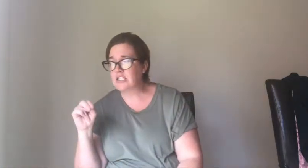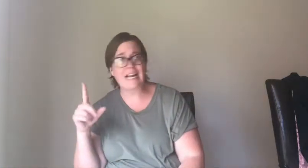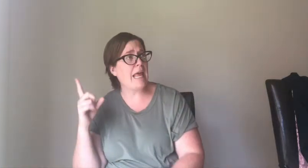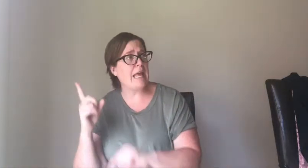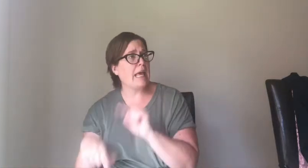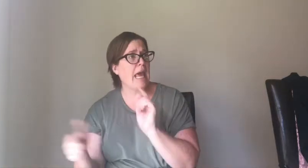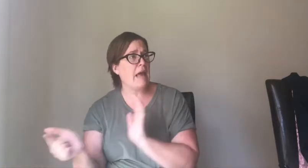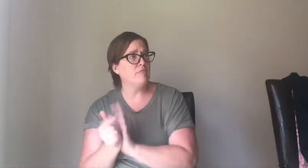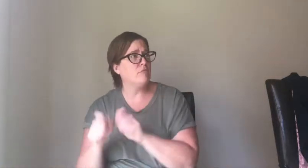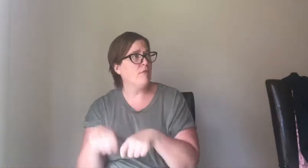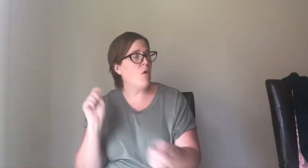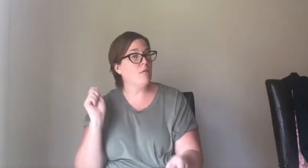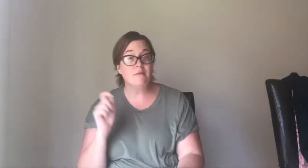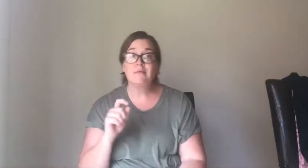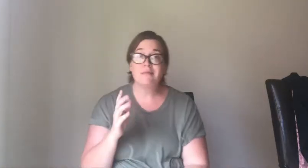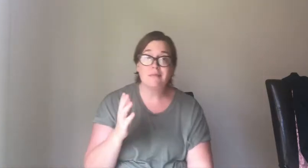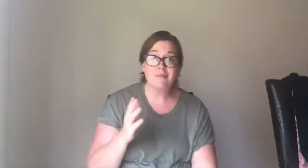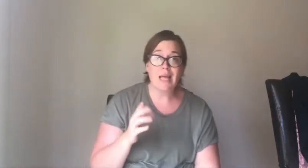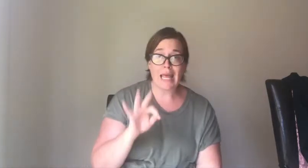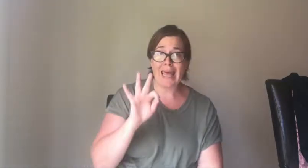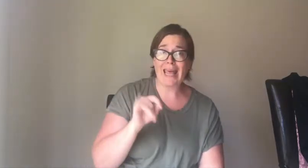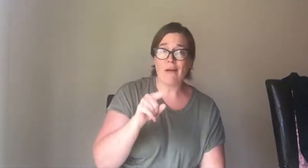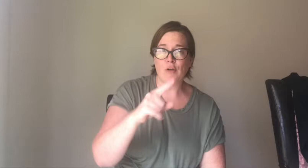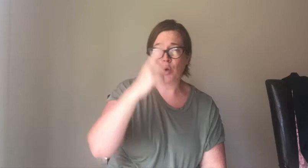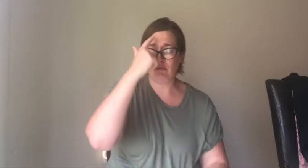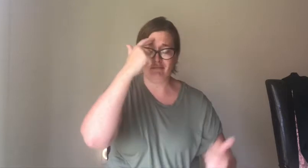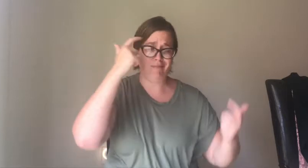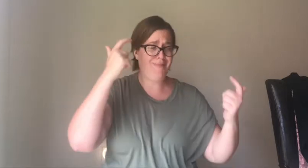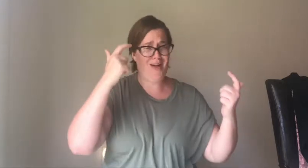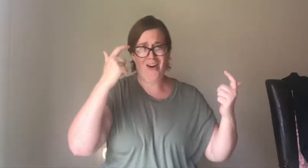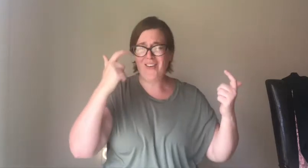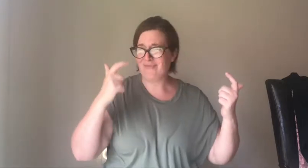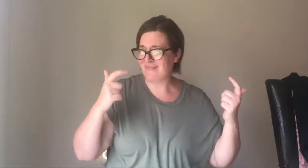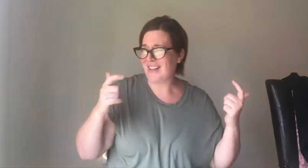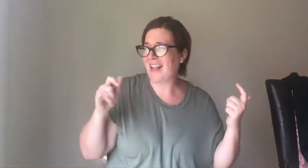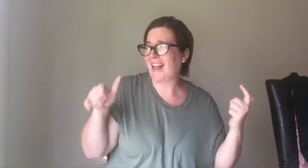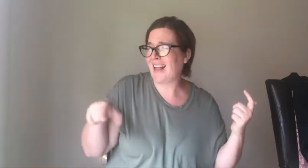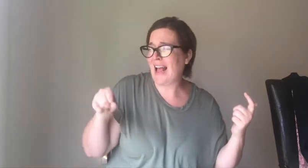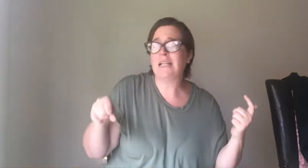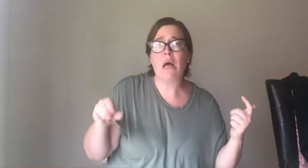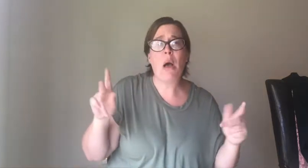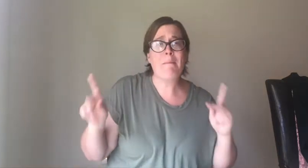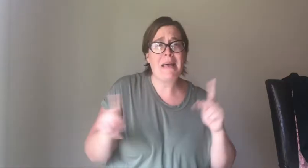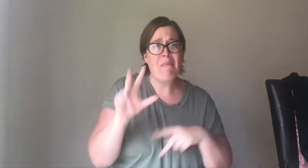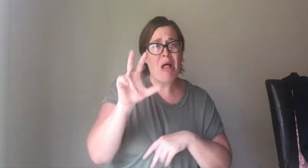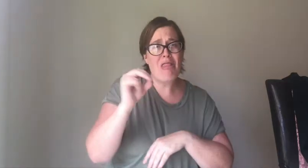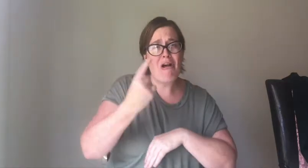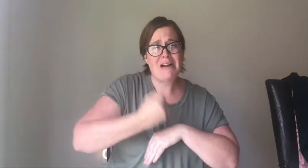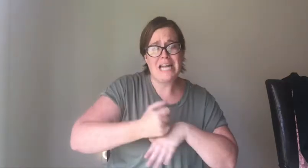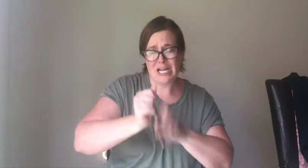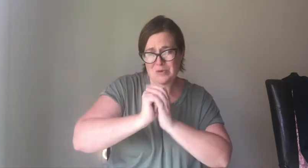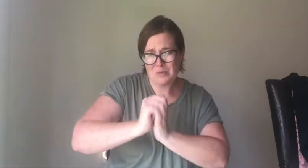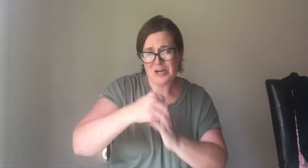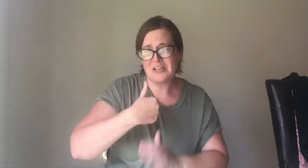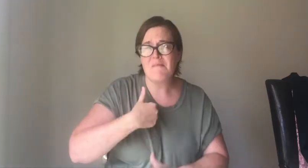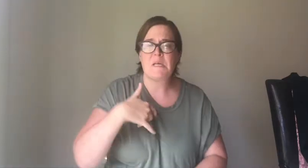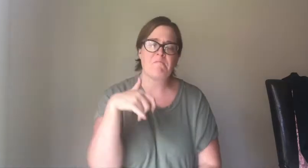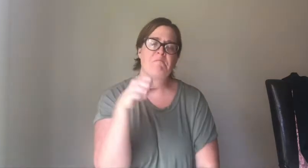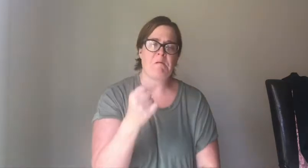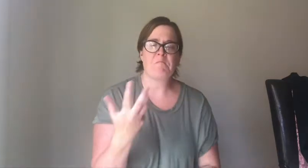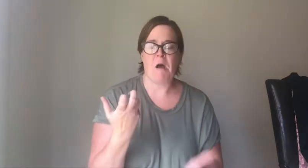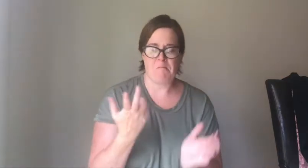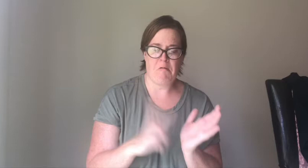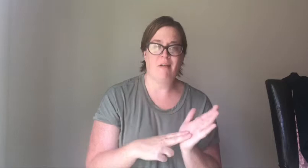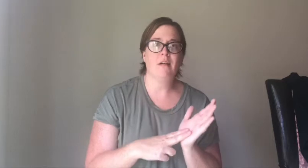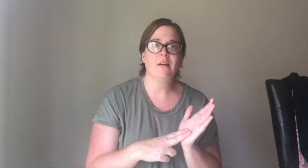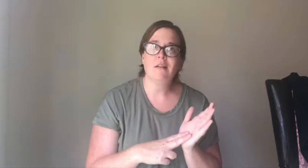enforced. Give orders that for the next 30 days, any person who prays to anyone, divine or human, except to you, your majesty,